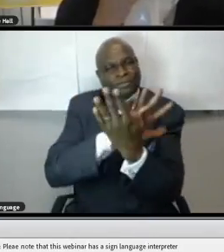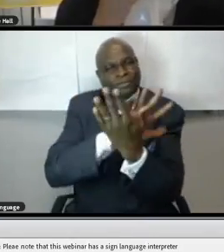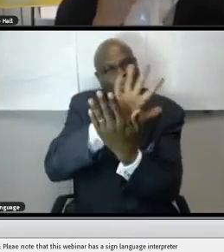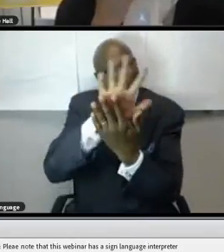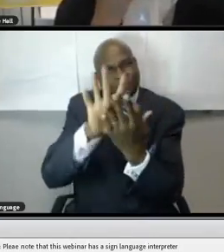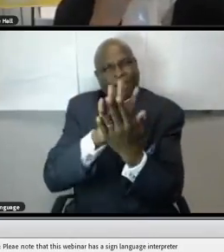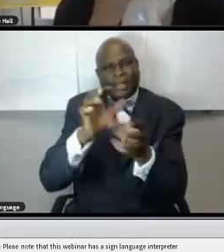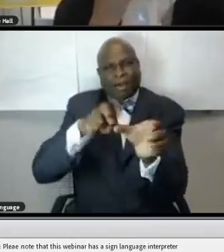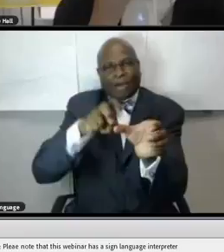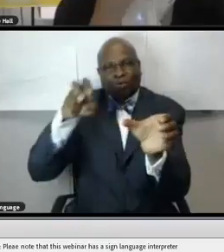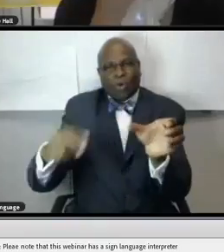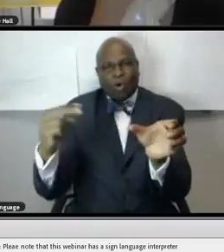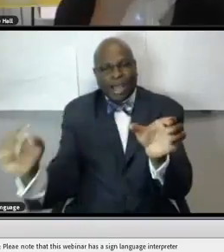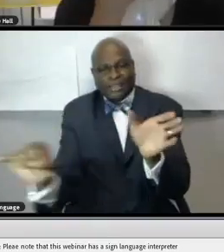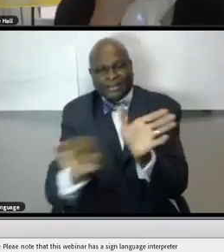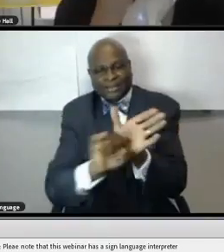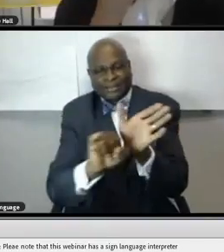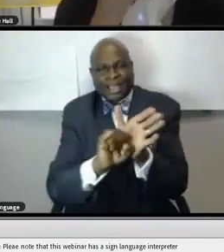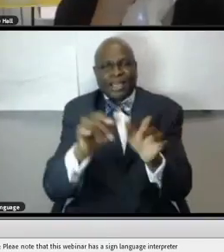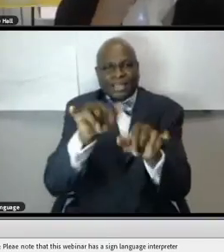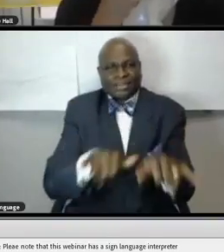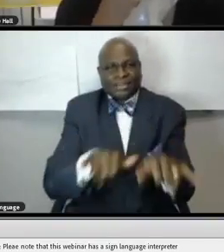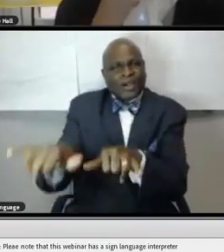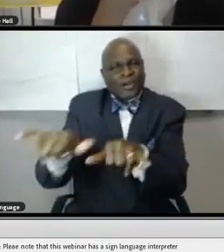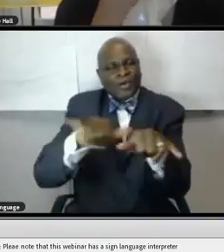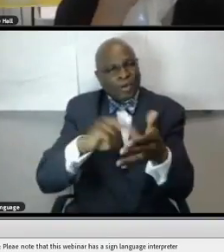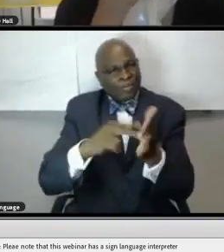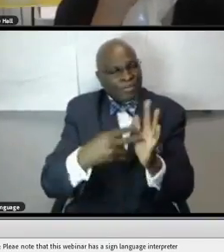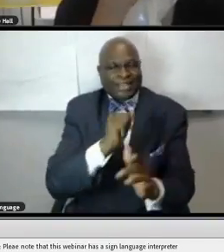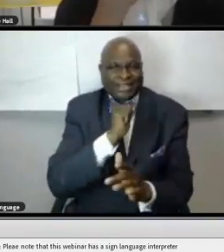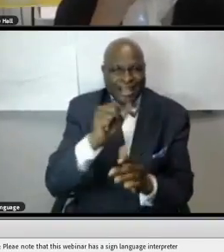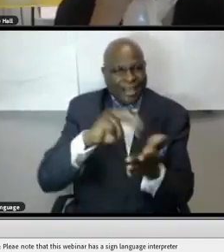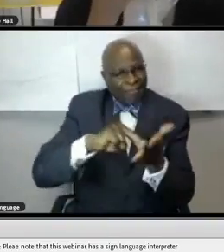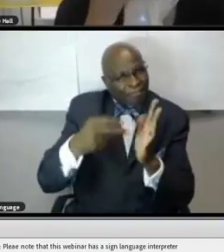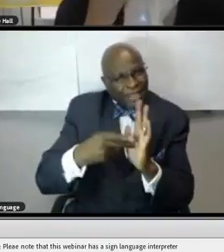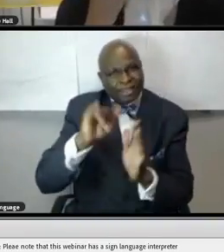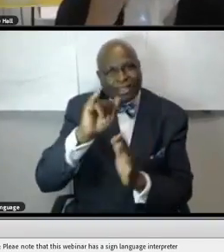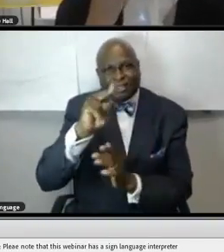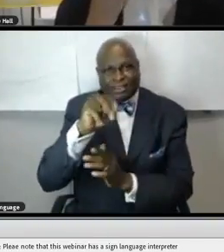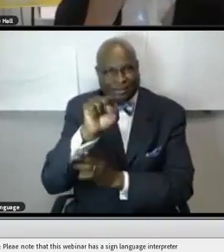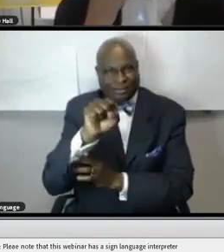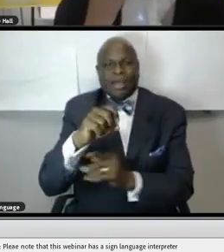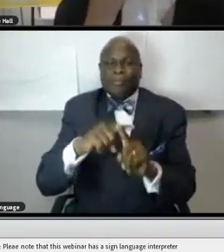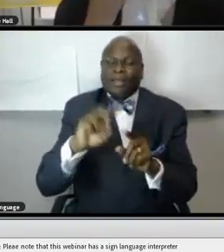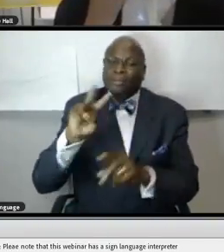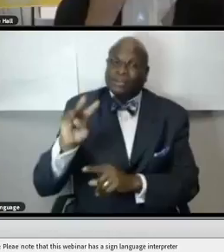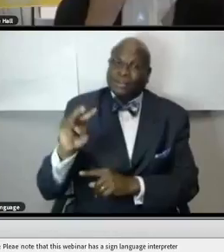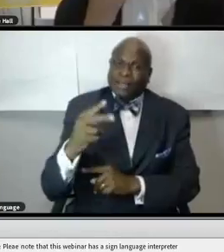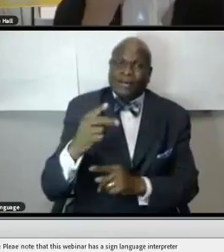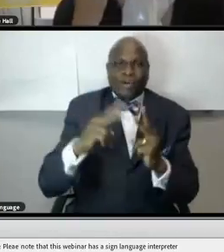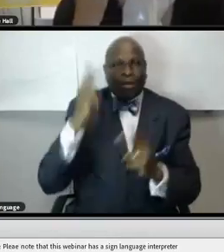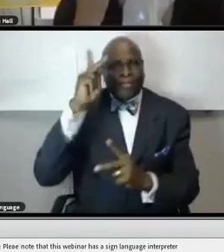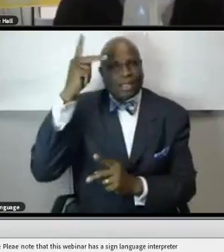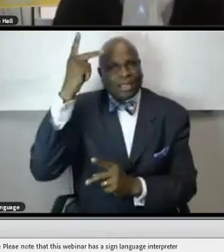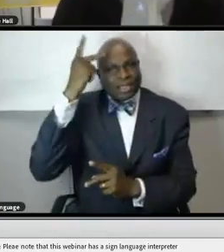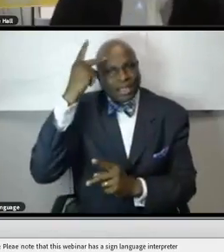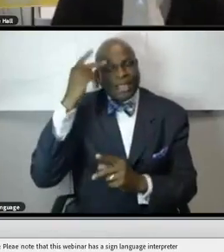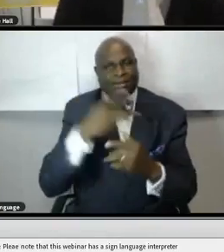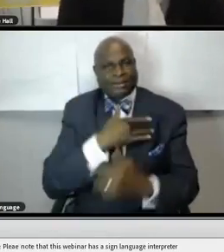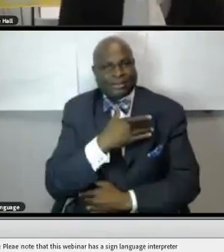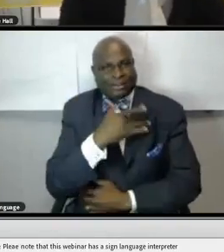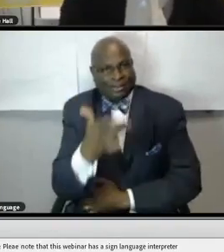external labels and stereotypes of what it means or what it doesn't mean to be Indigenous. But secondly, it's very politically sensitive and can